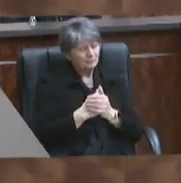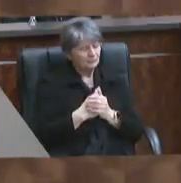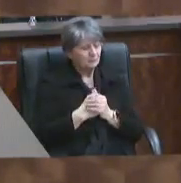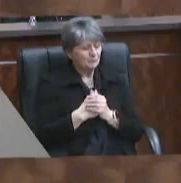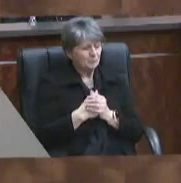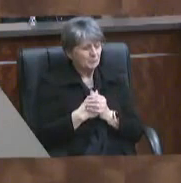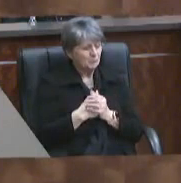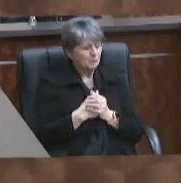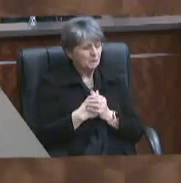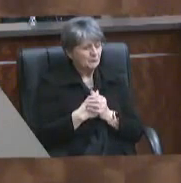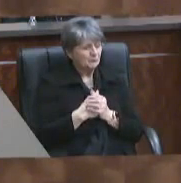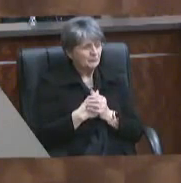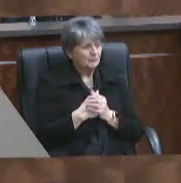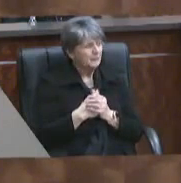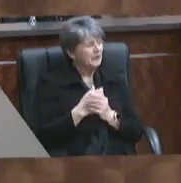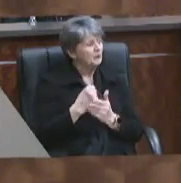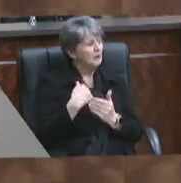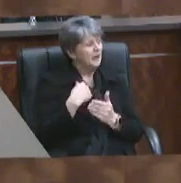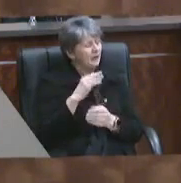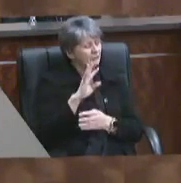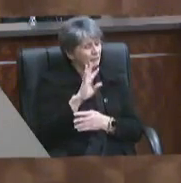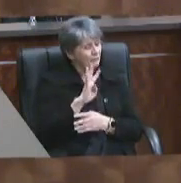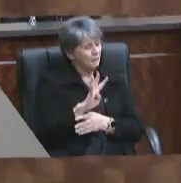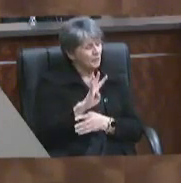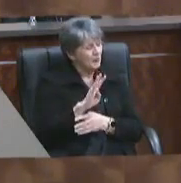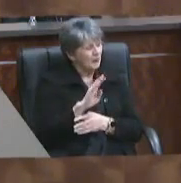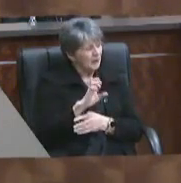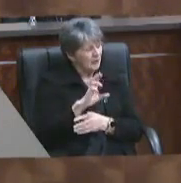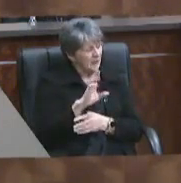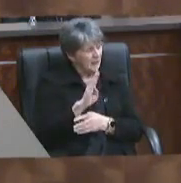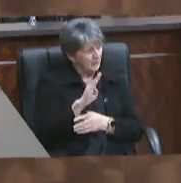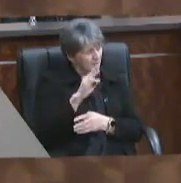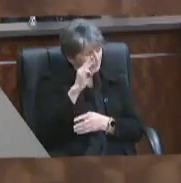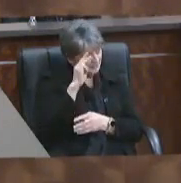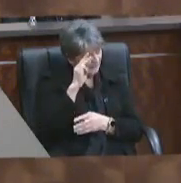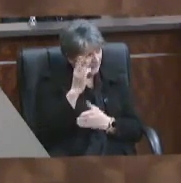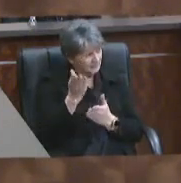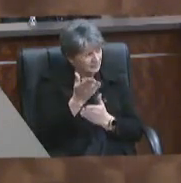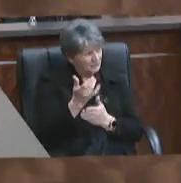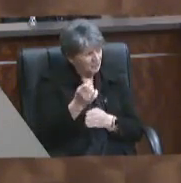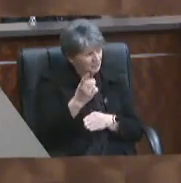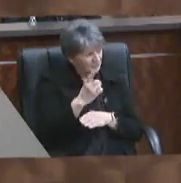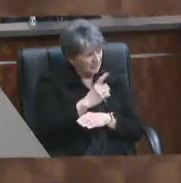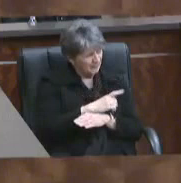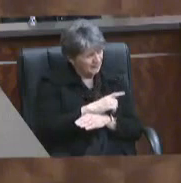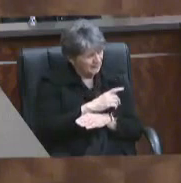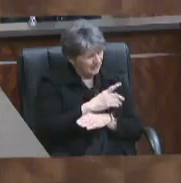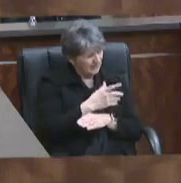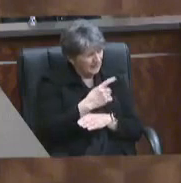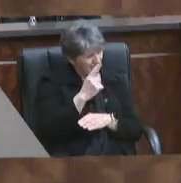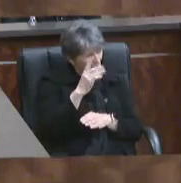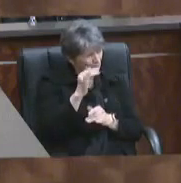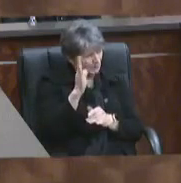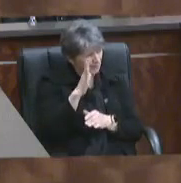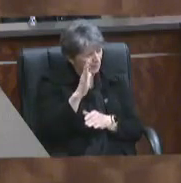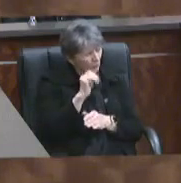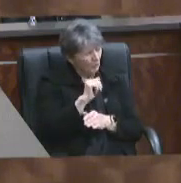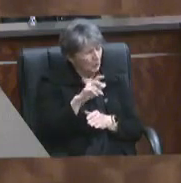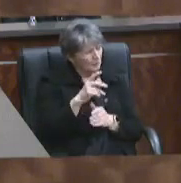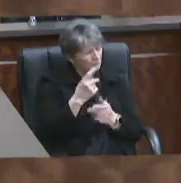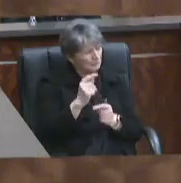And again, we've got 4 Cub Scouts here today, and hopefully they'll all strive to attain the rank of